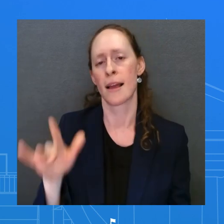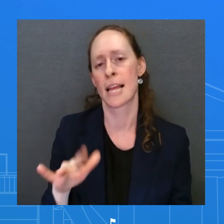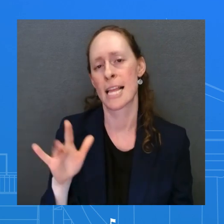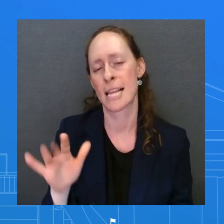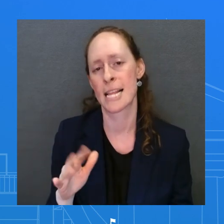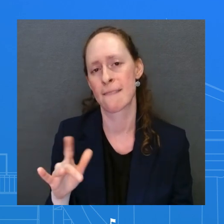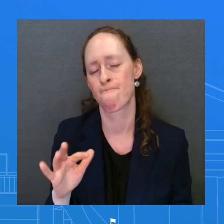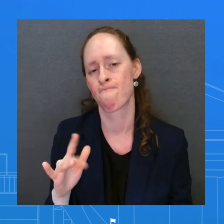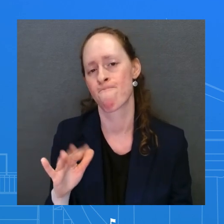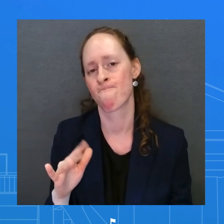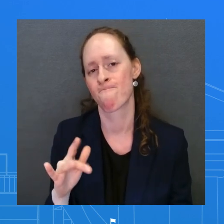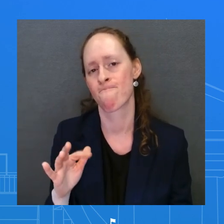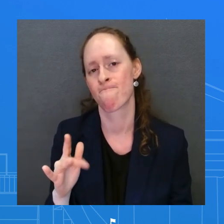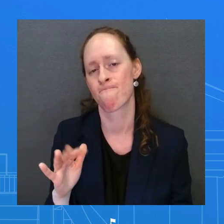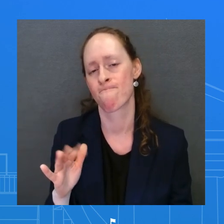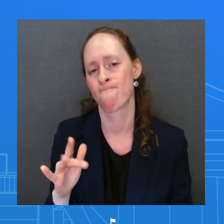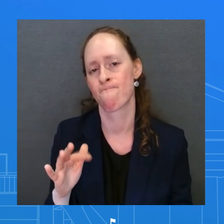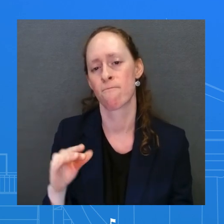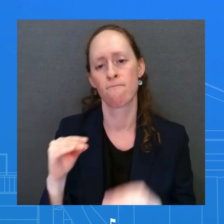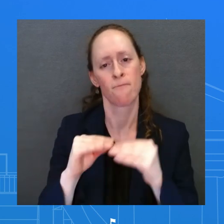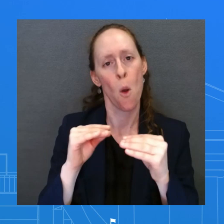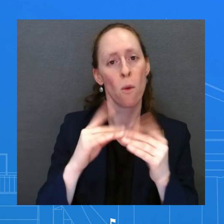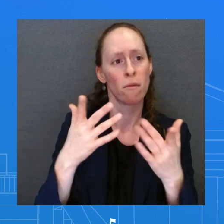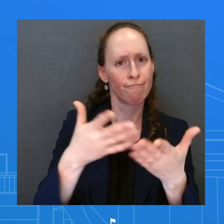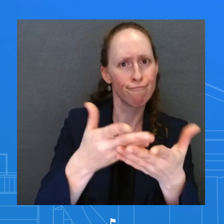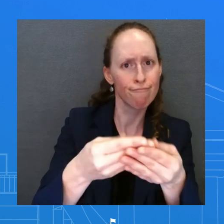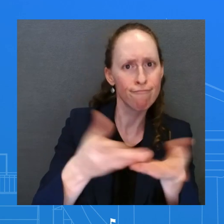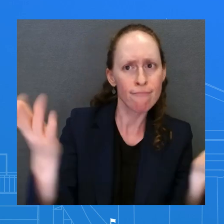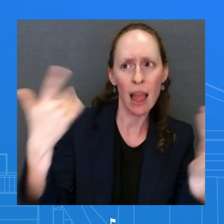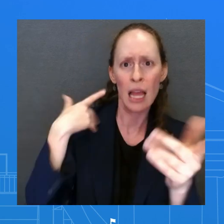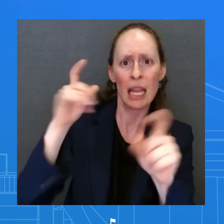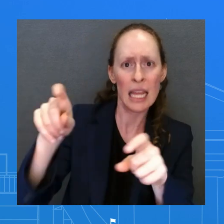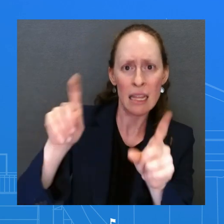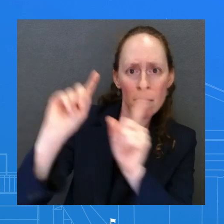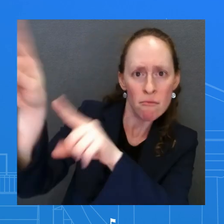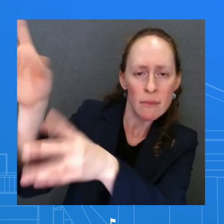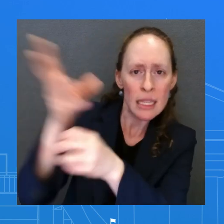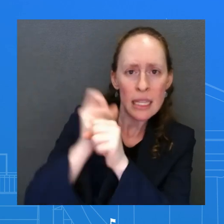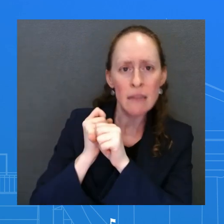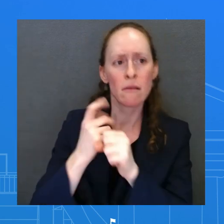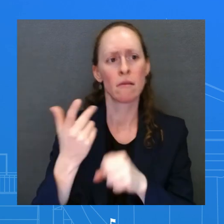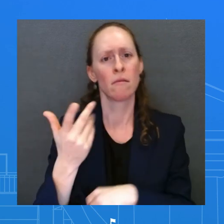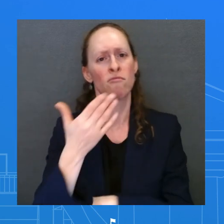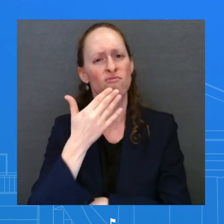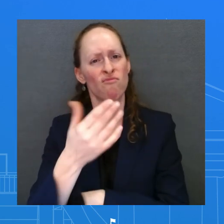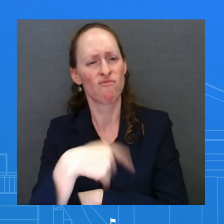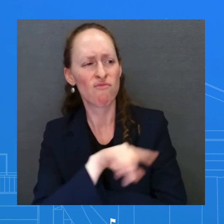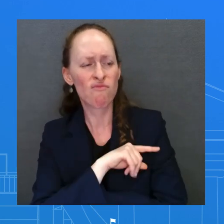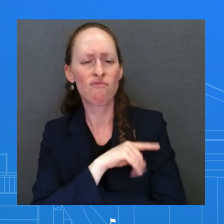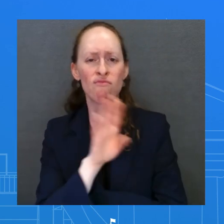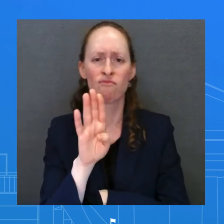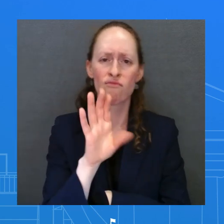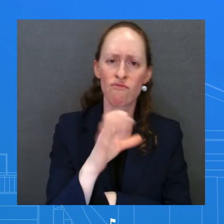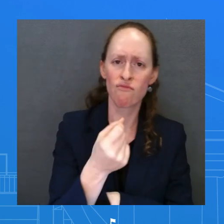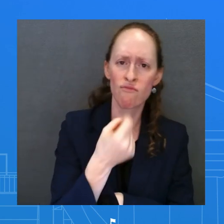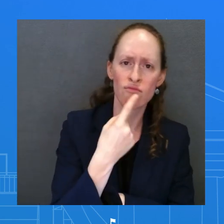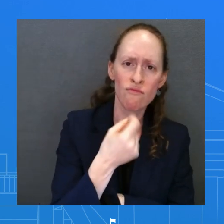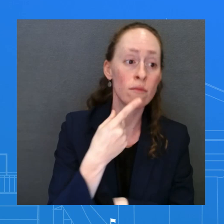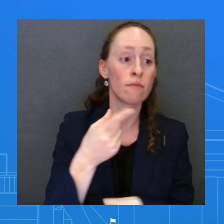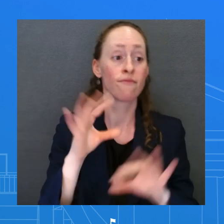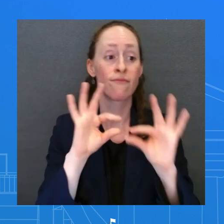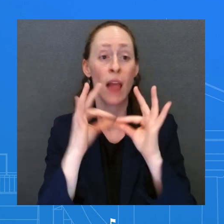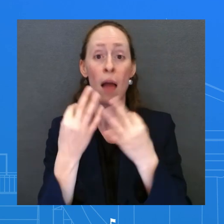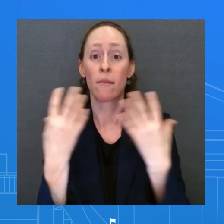to affordable, high-quality contraception and family planning services. It increases contraception options. It lowers out-of-pocket costs.